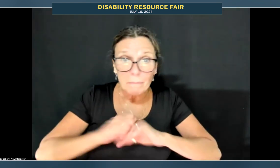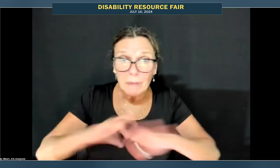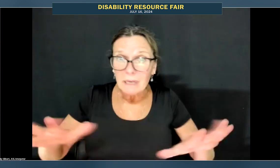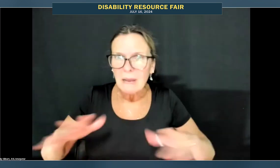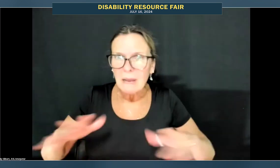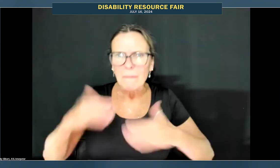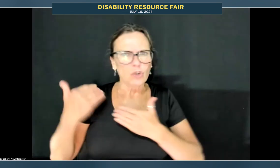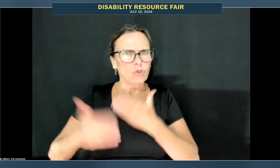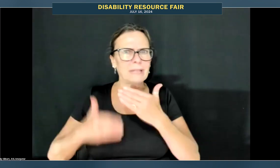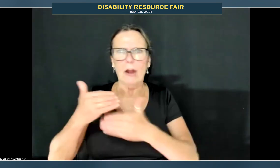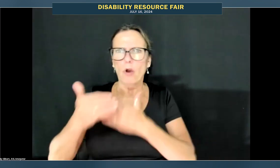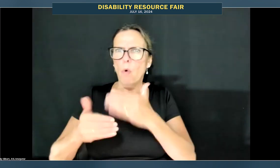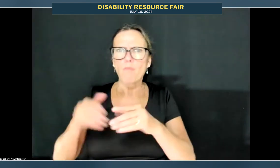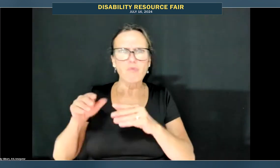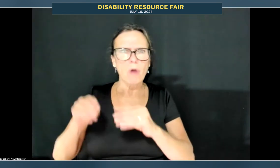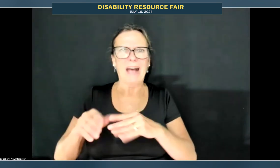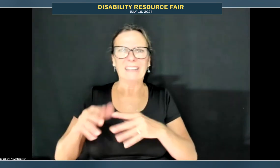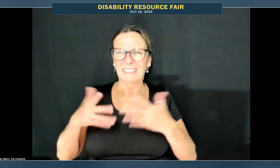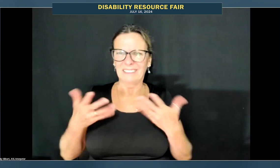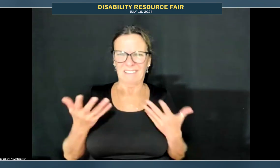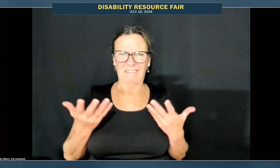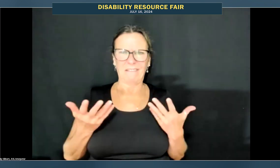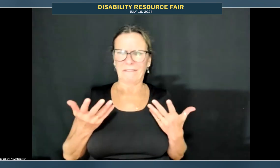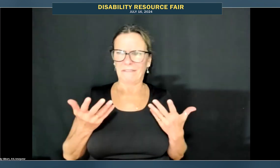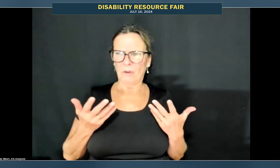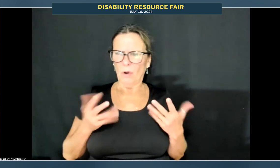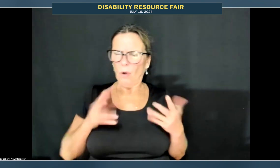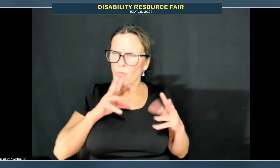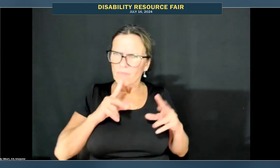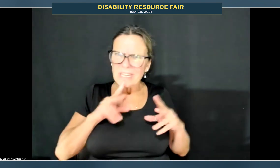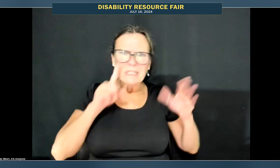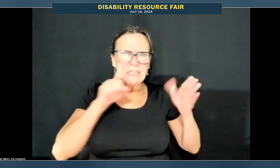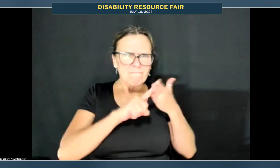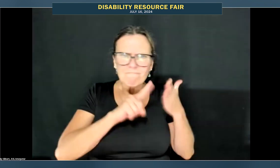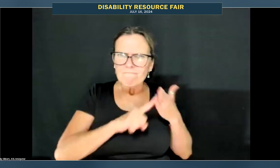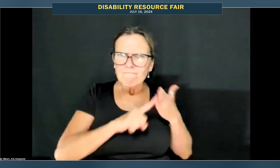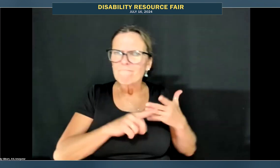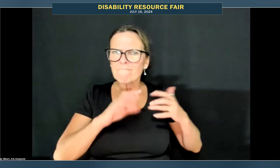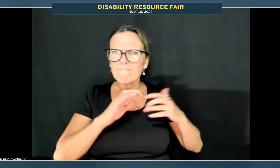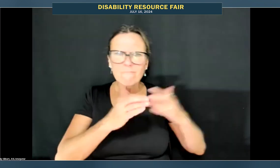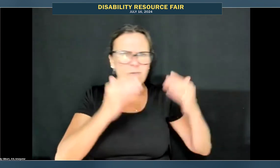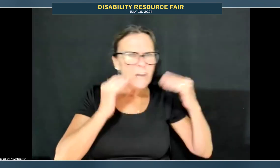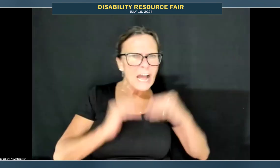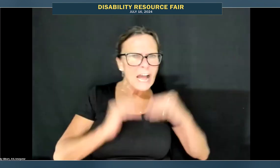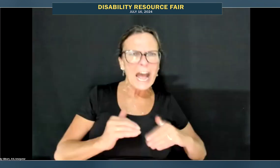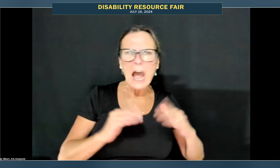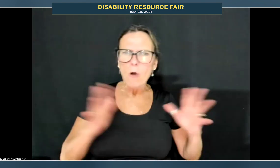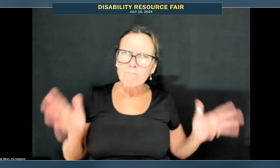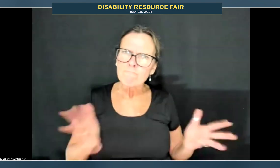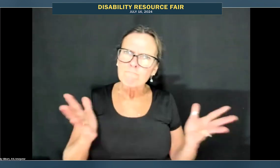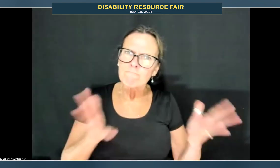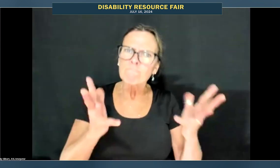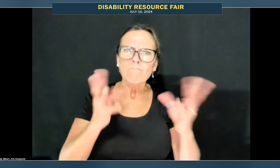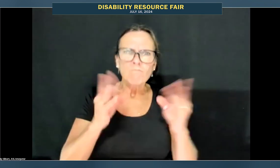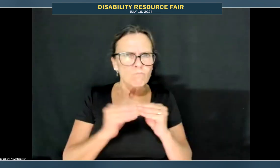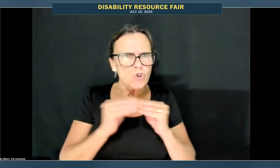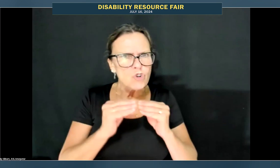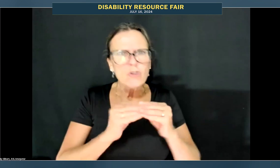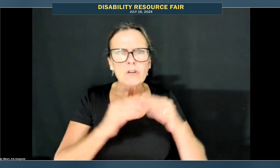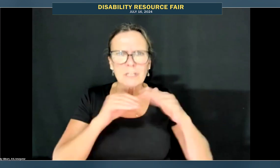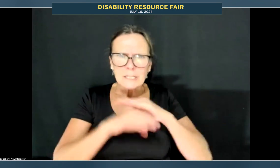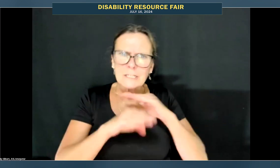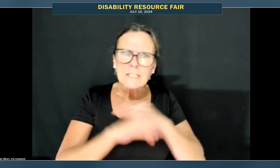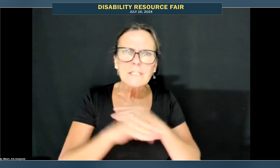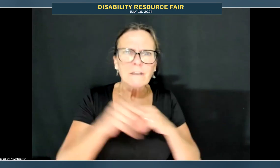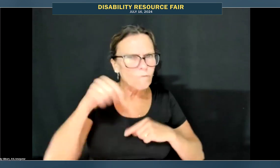of really looking at this next wave of moving the city forward on accessibility,